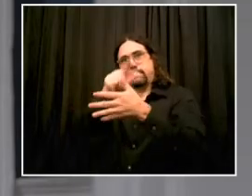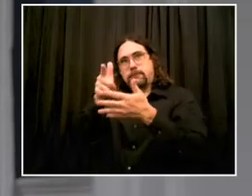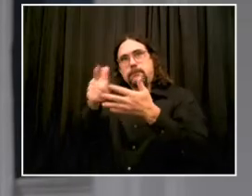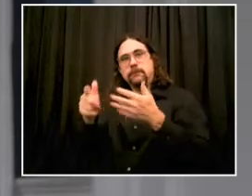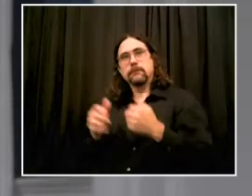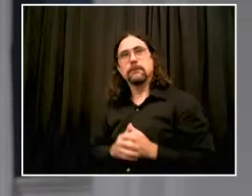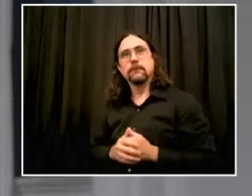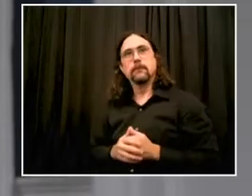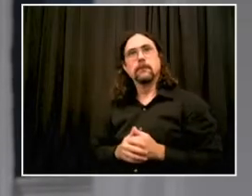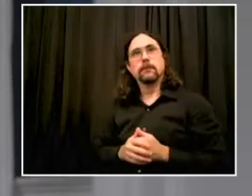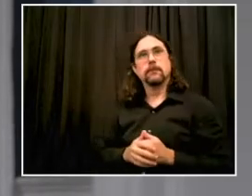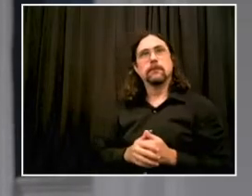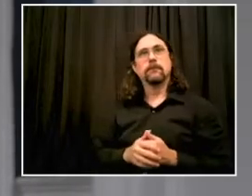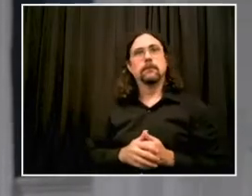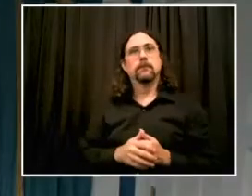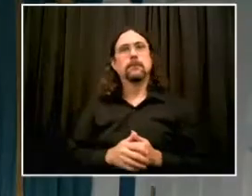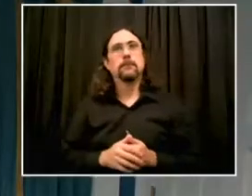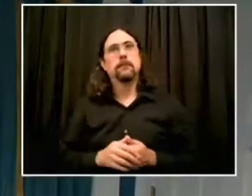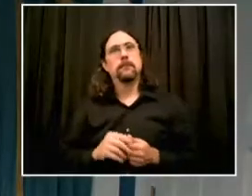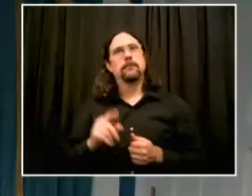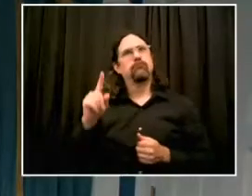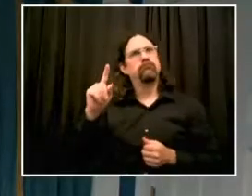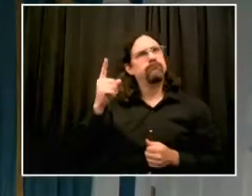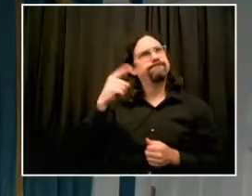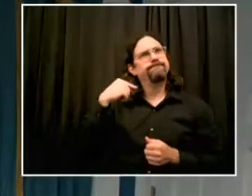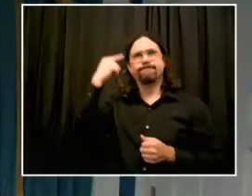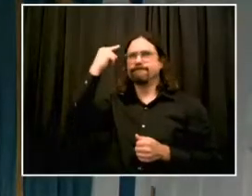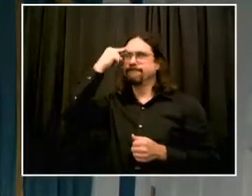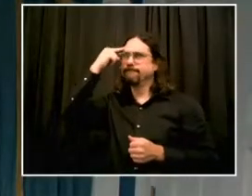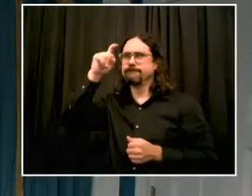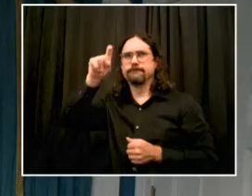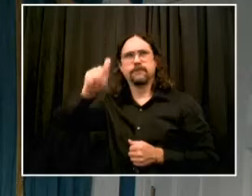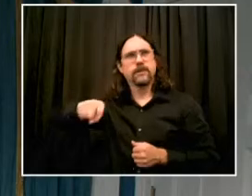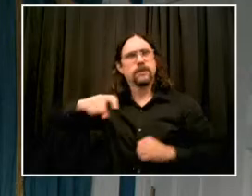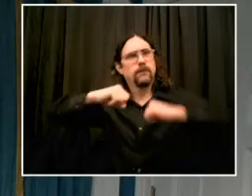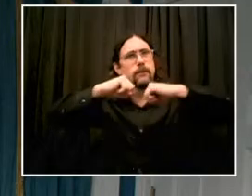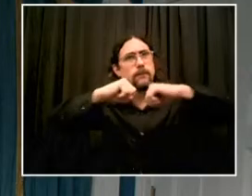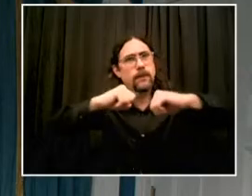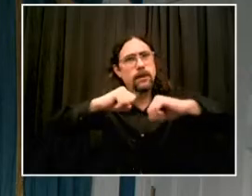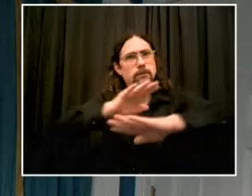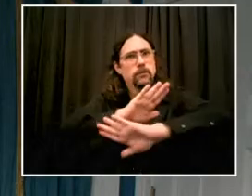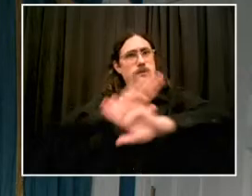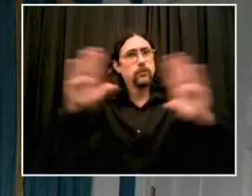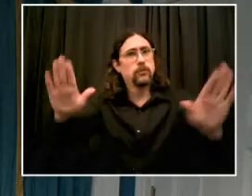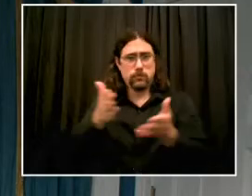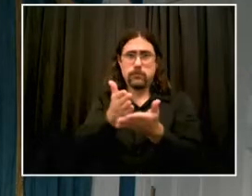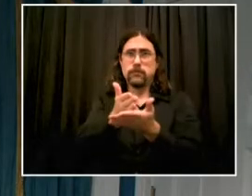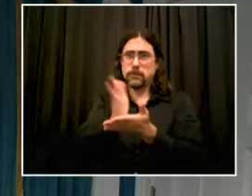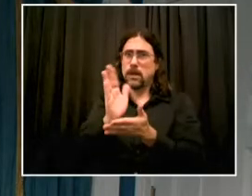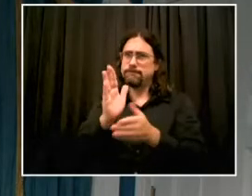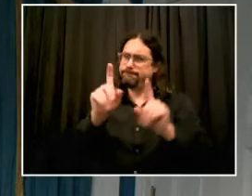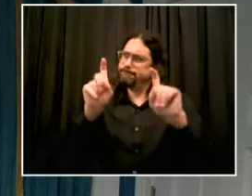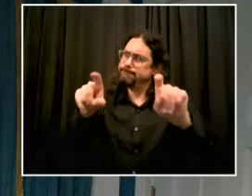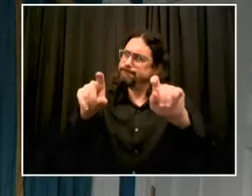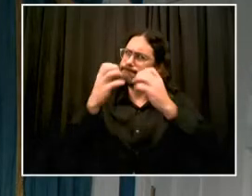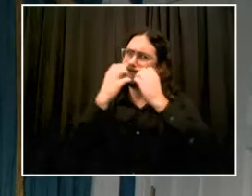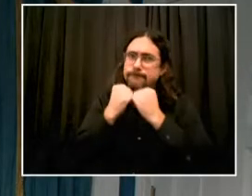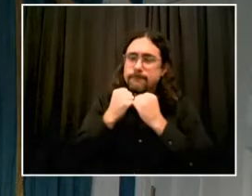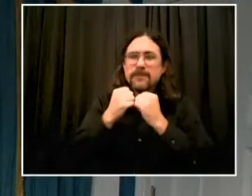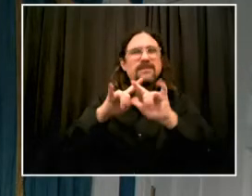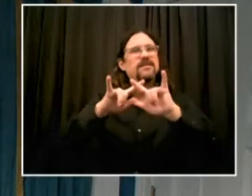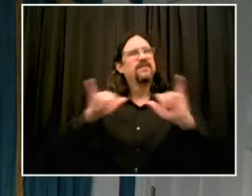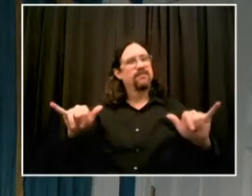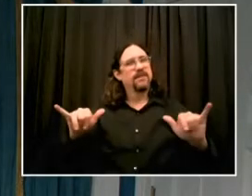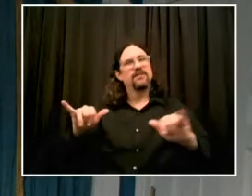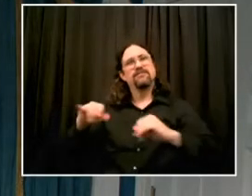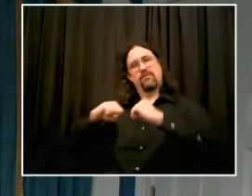motorists. Very much, Sheriff. Thanks again to you and your team. And look, we've got to do this in a way that really